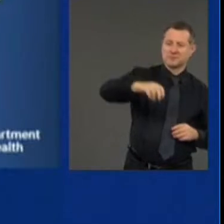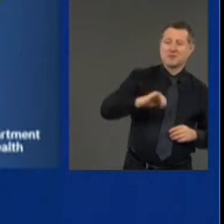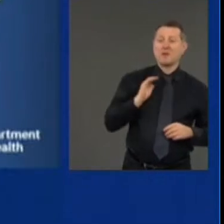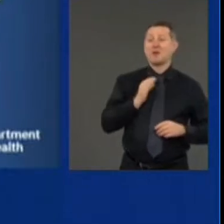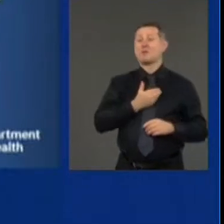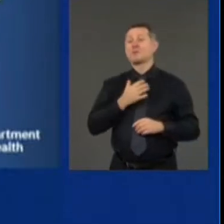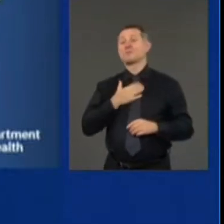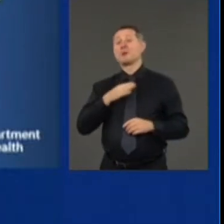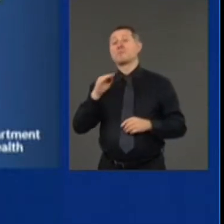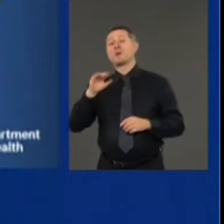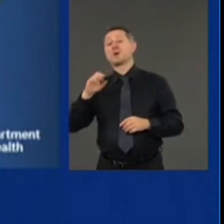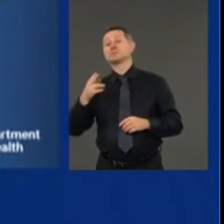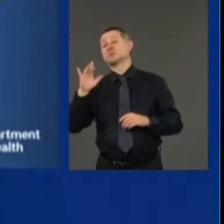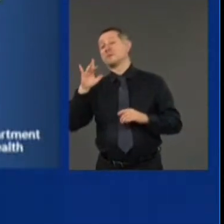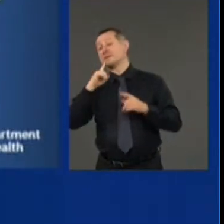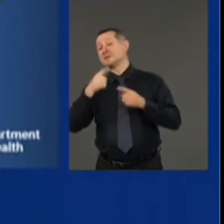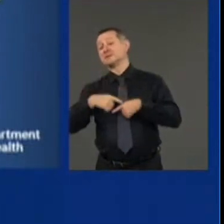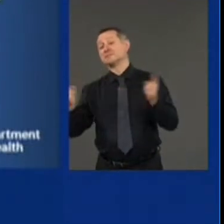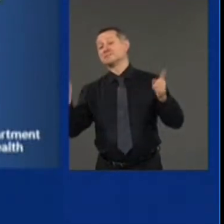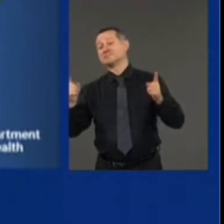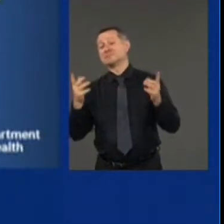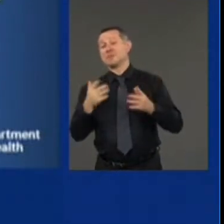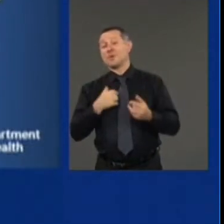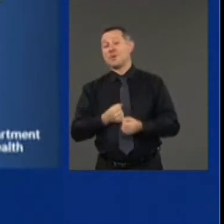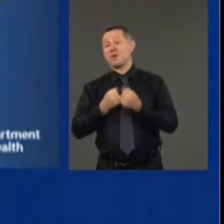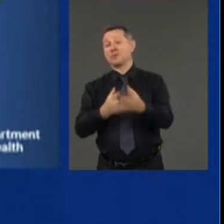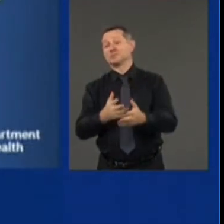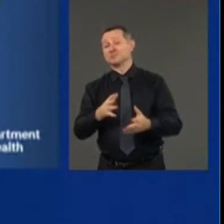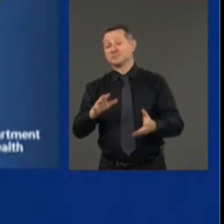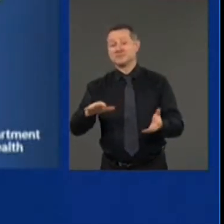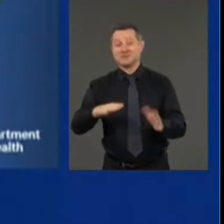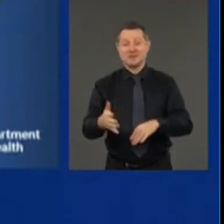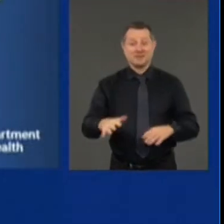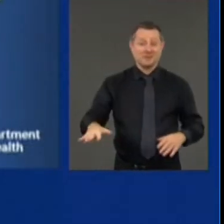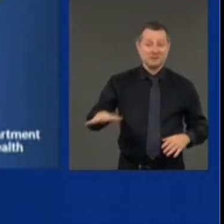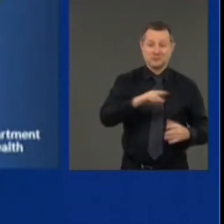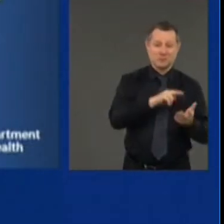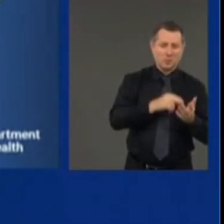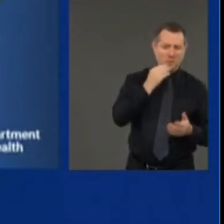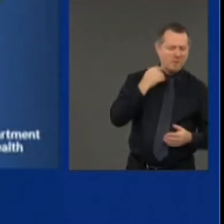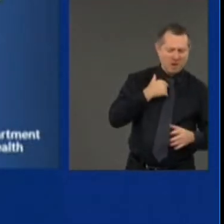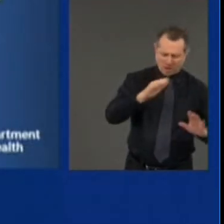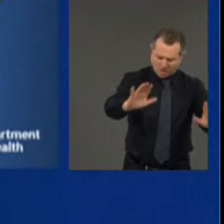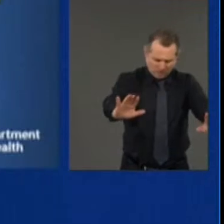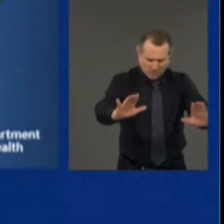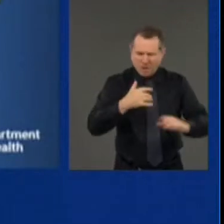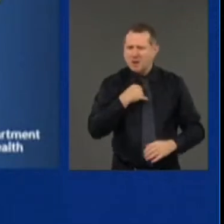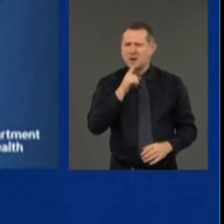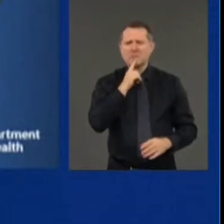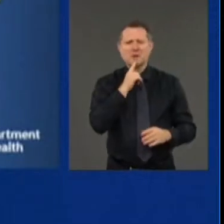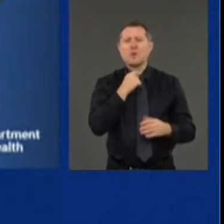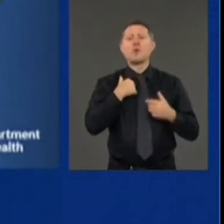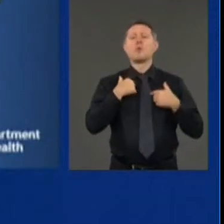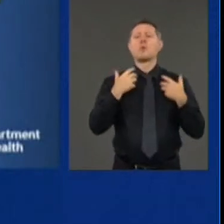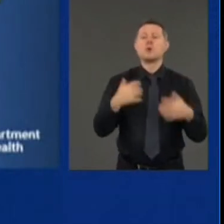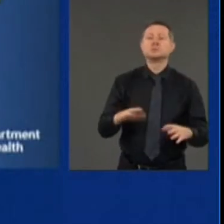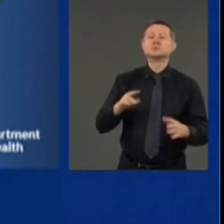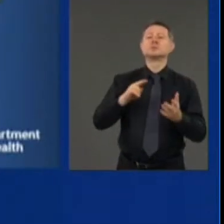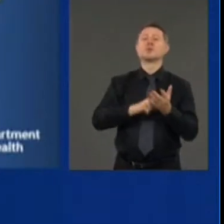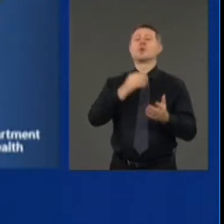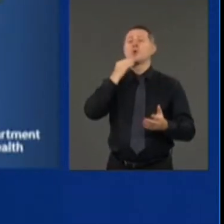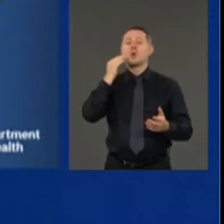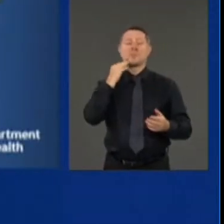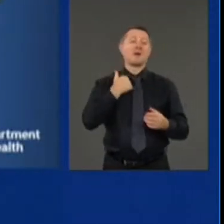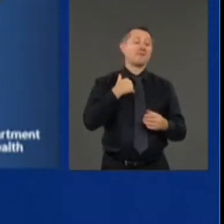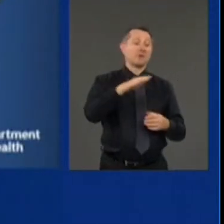said before, COVID-19 was already in the nursing home. As I mentioned a few moments ago, and from innumerable